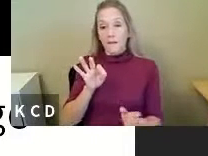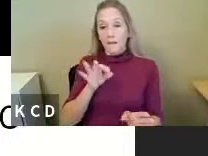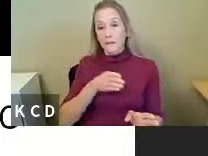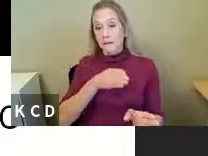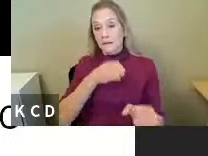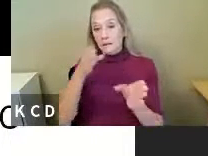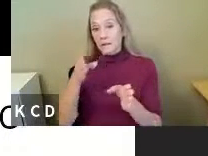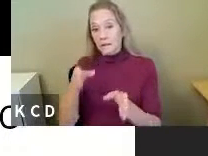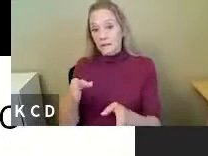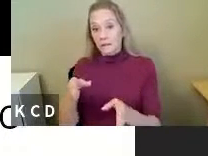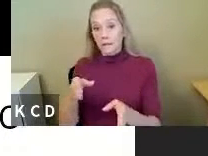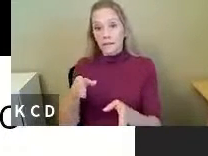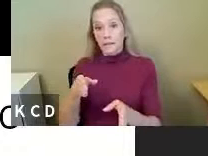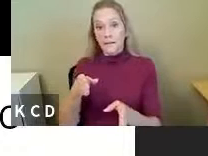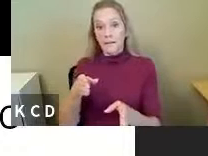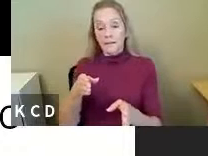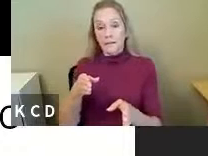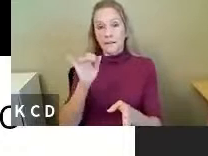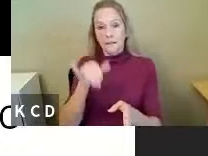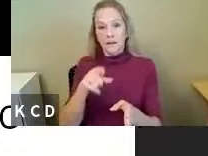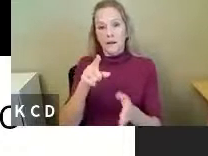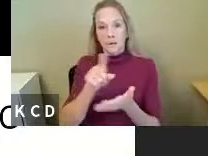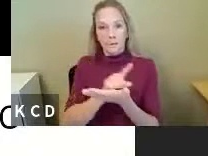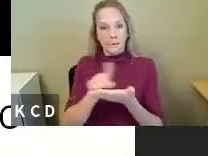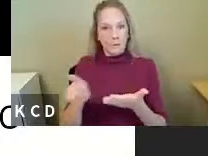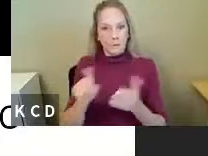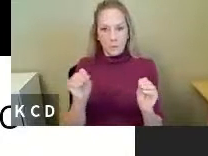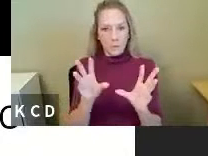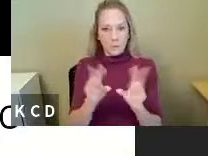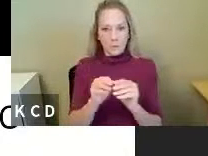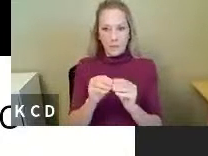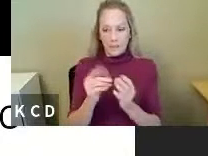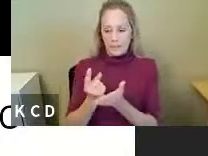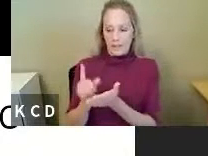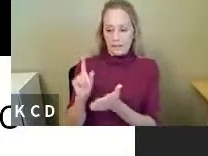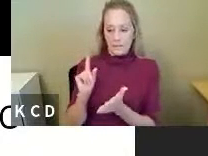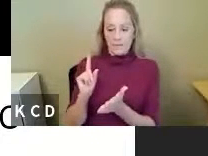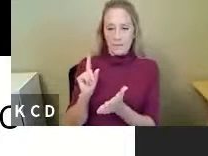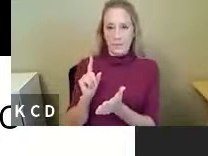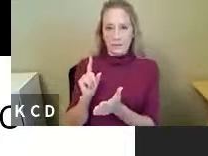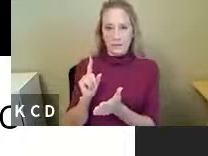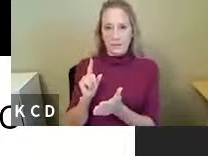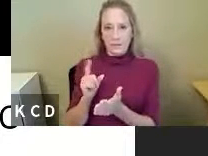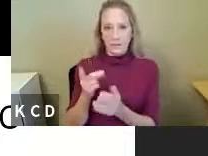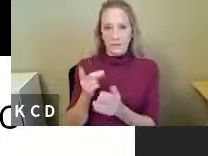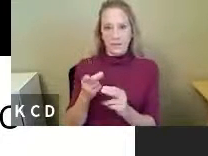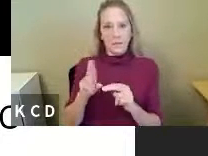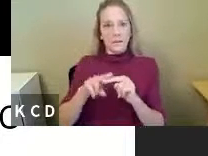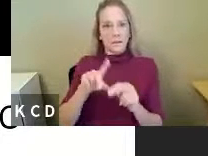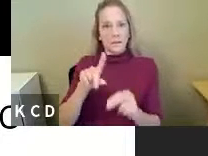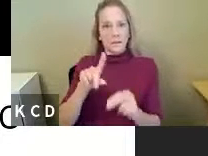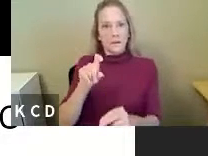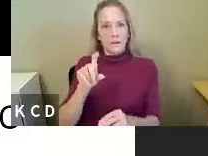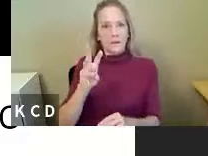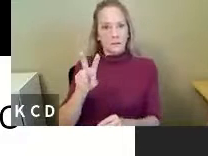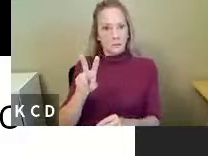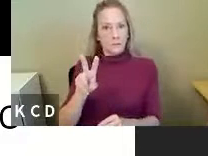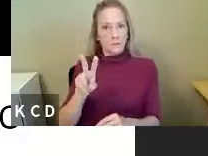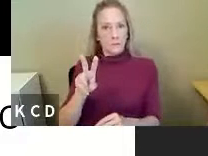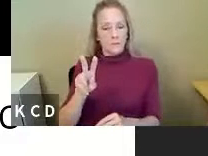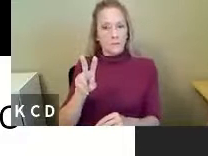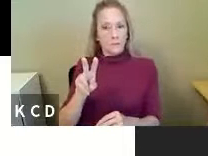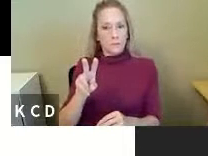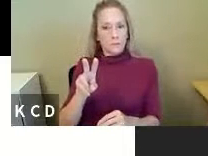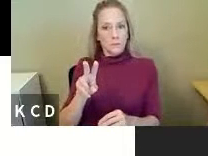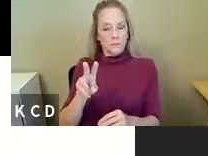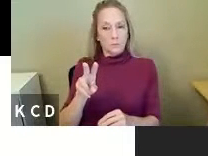please. This was the week we did not meet, where it had gone to 162. Next